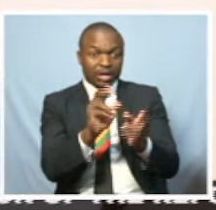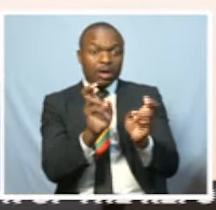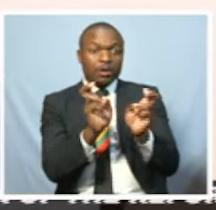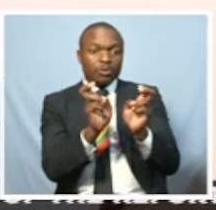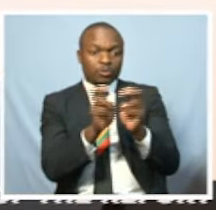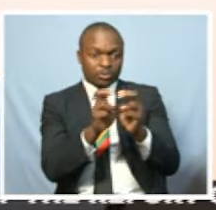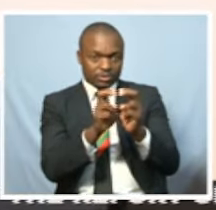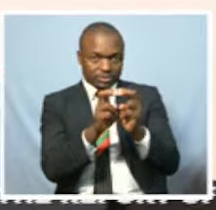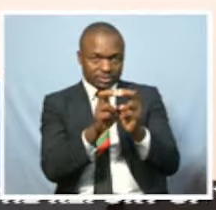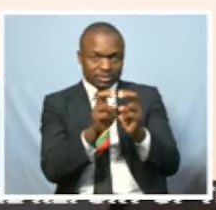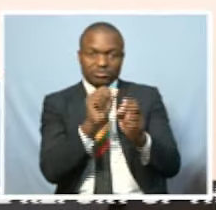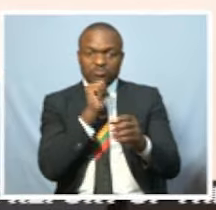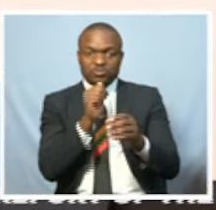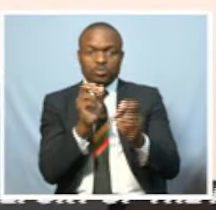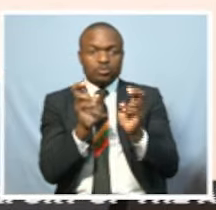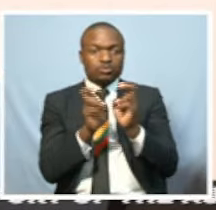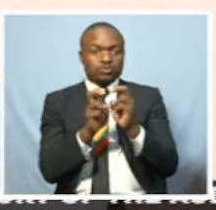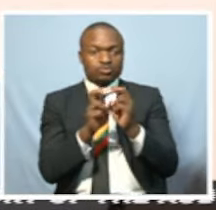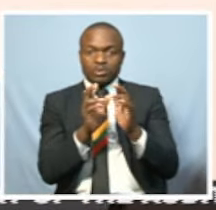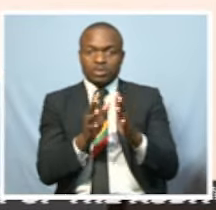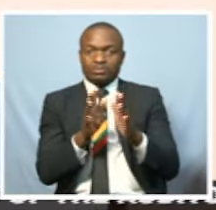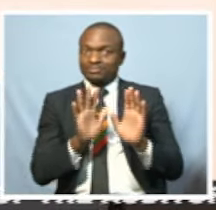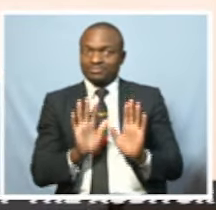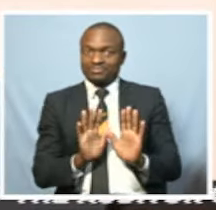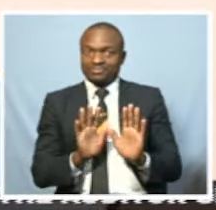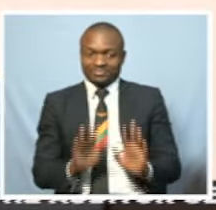contracts, not contractor.